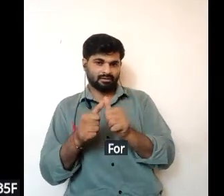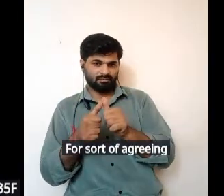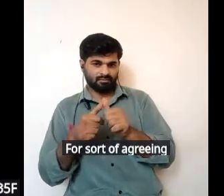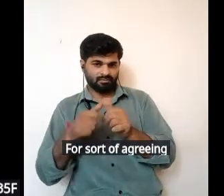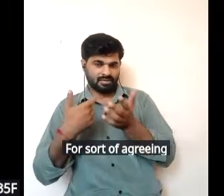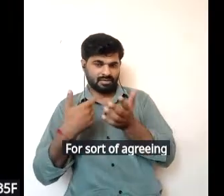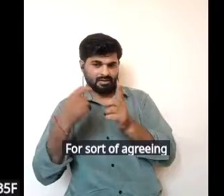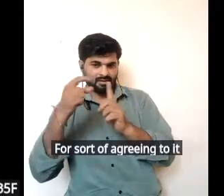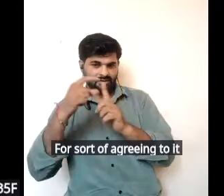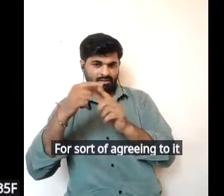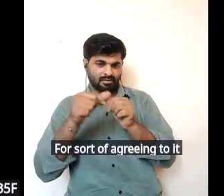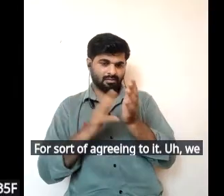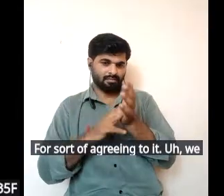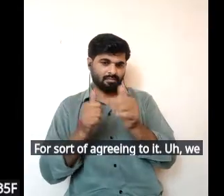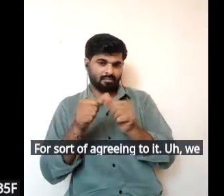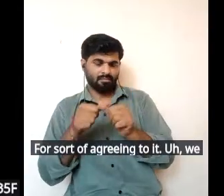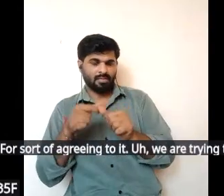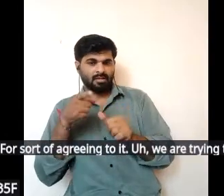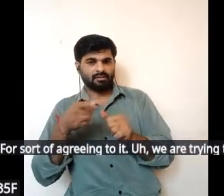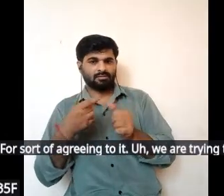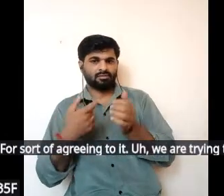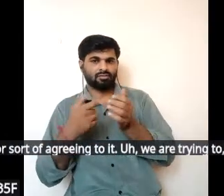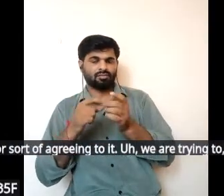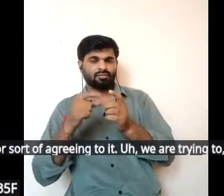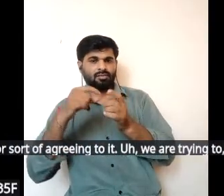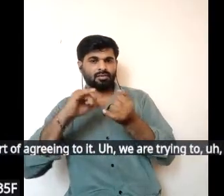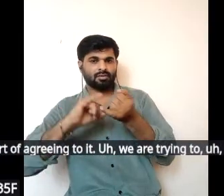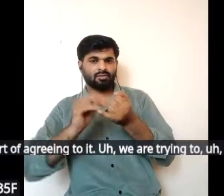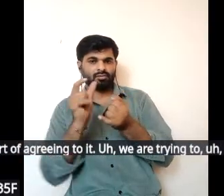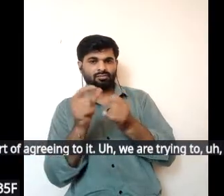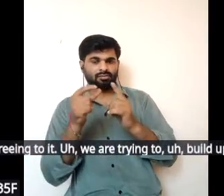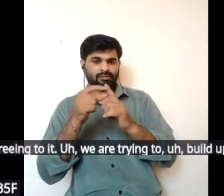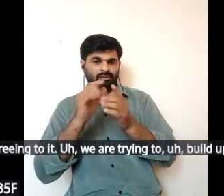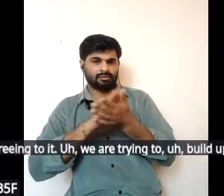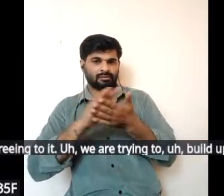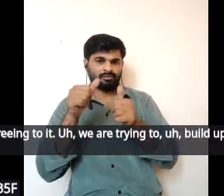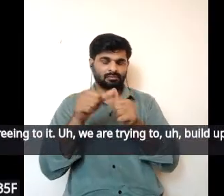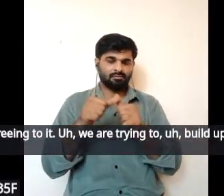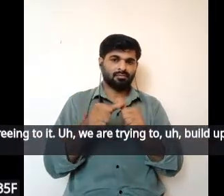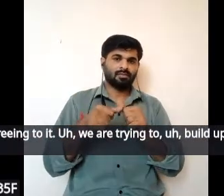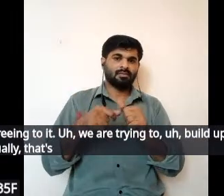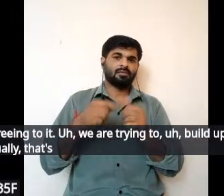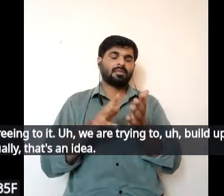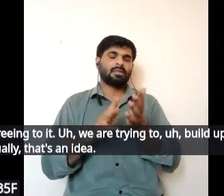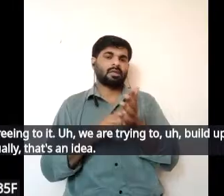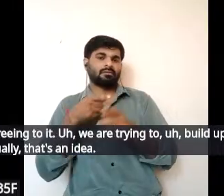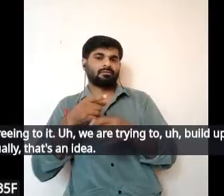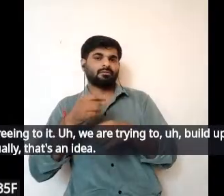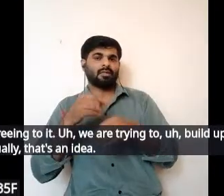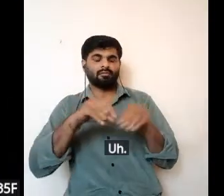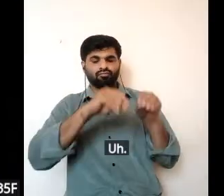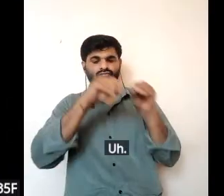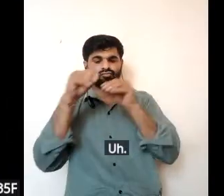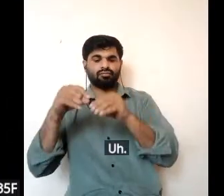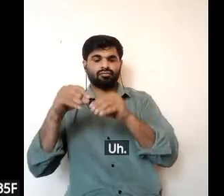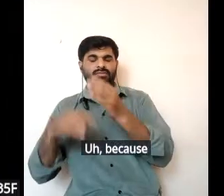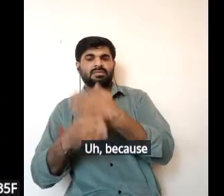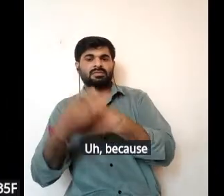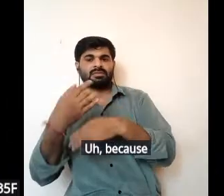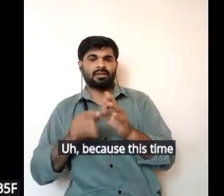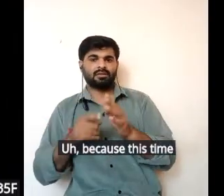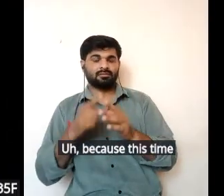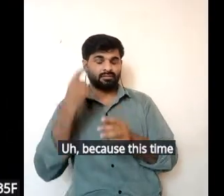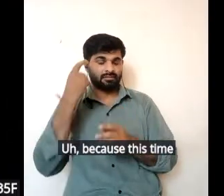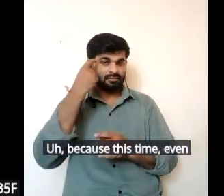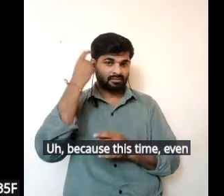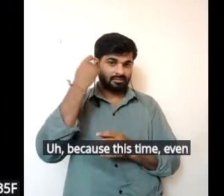it. We are trying to move beyond disability. Actually, that's an idea, because this time even